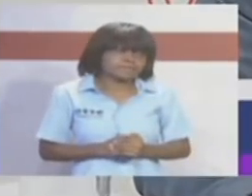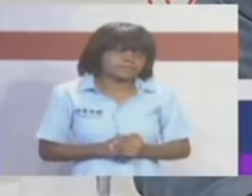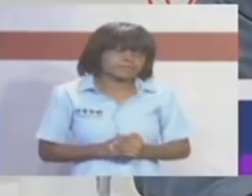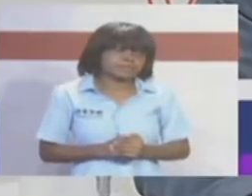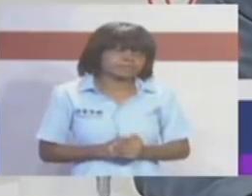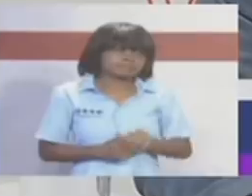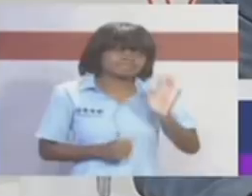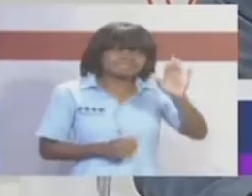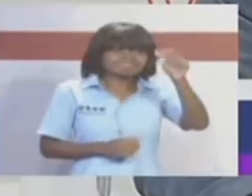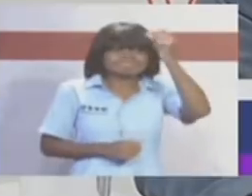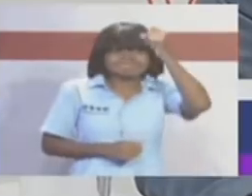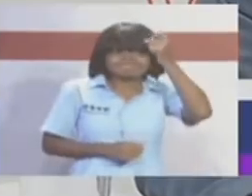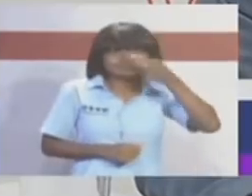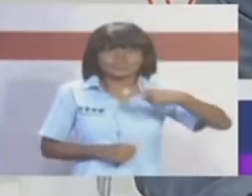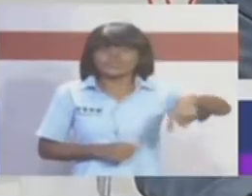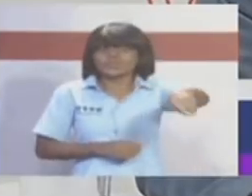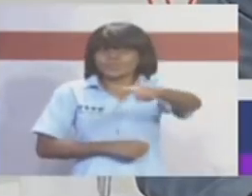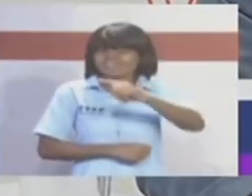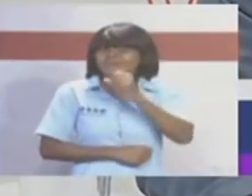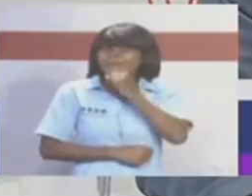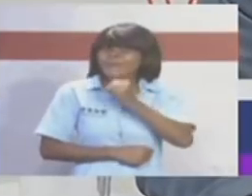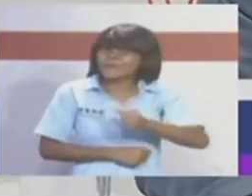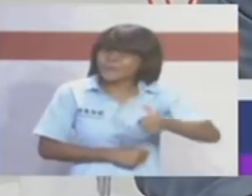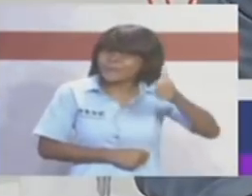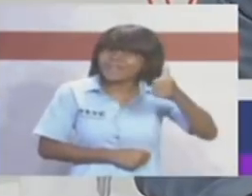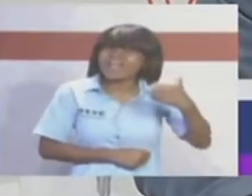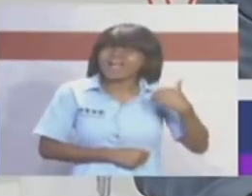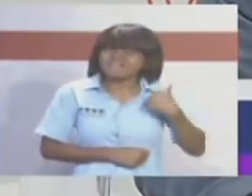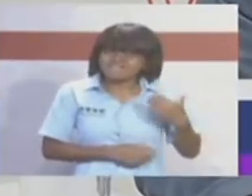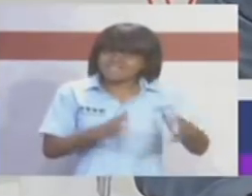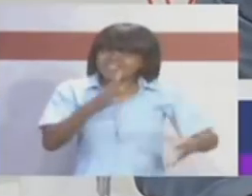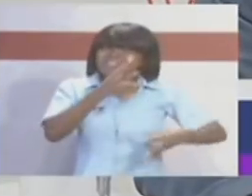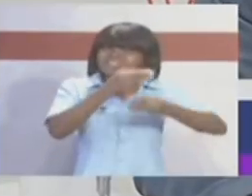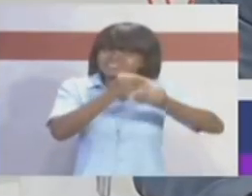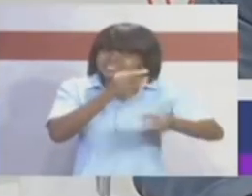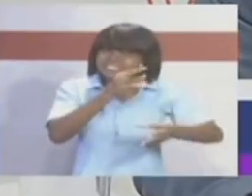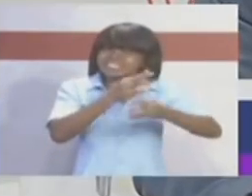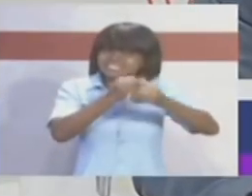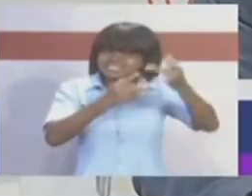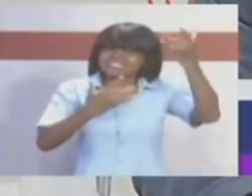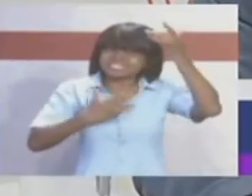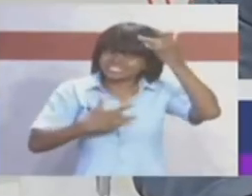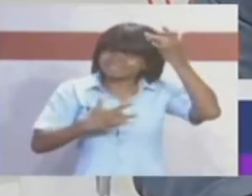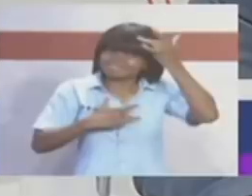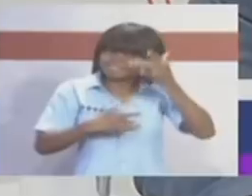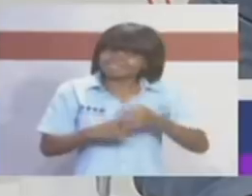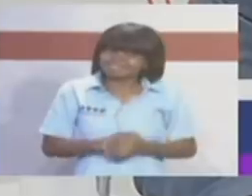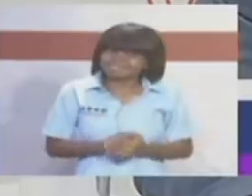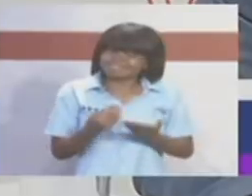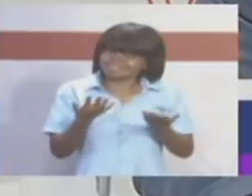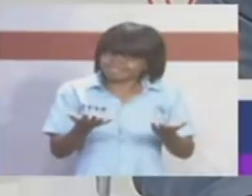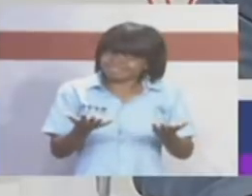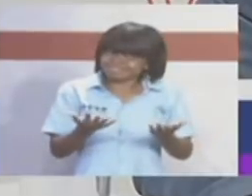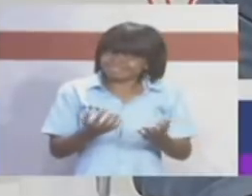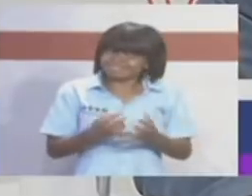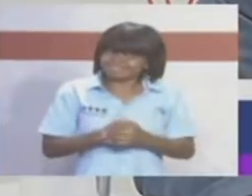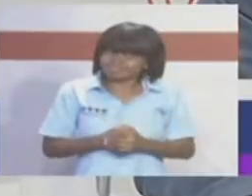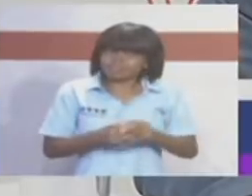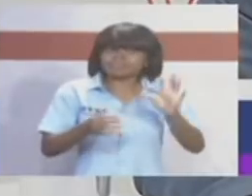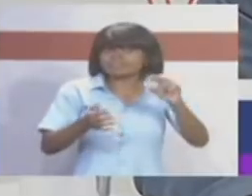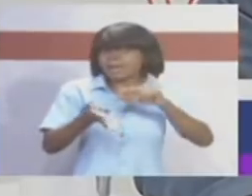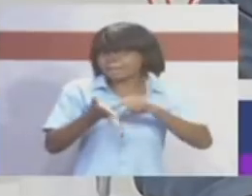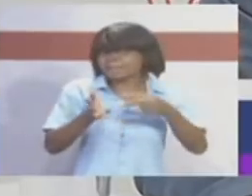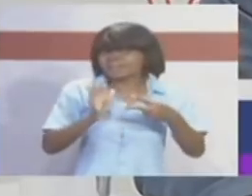have additional vulnerabilities which concentrates the adverse outcomes in their age